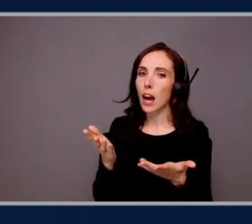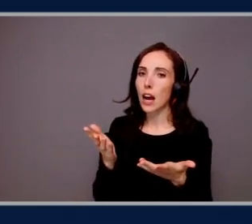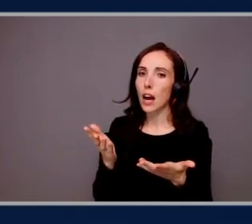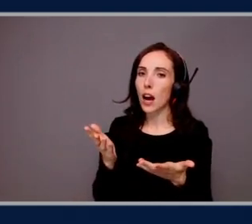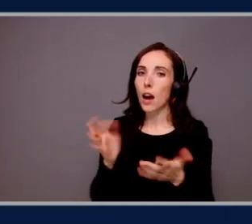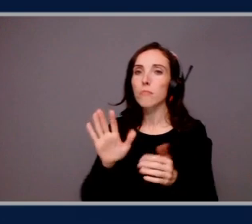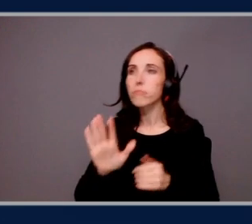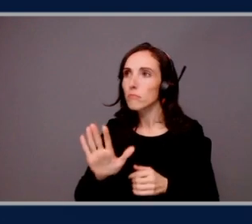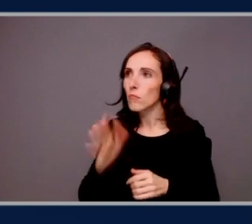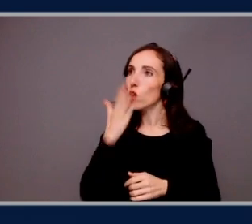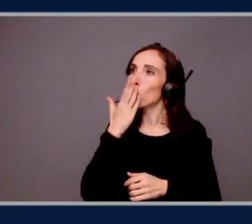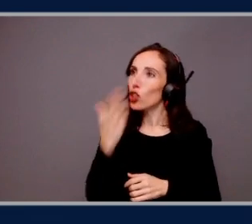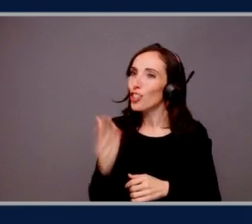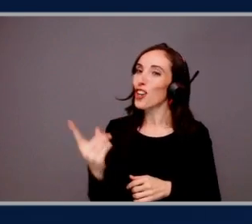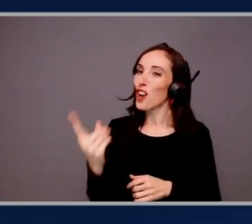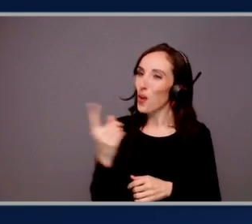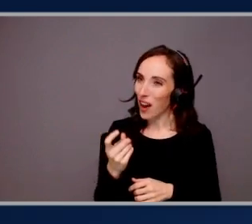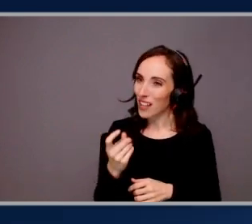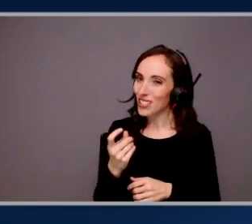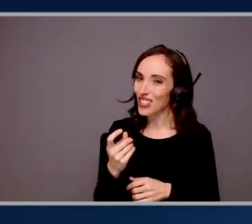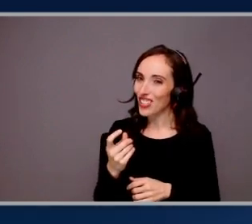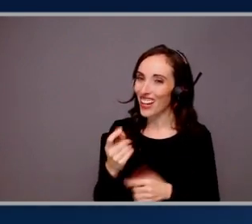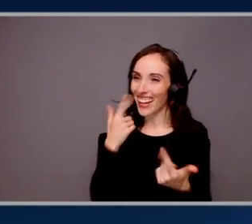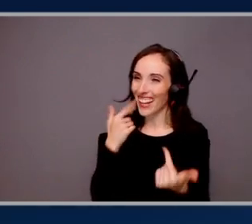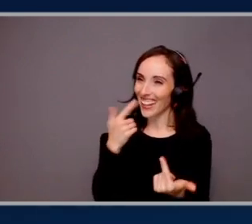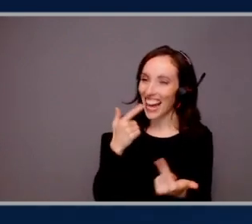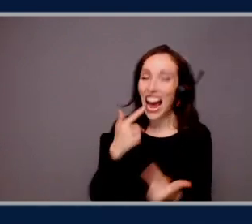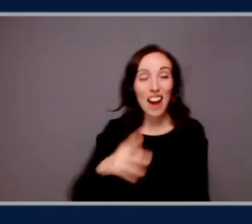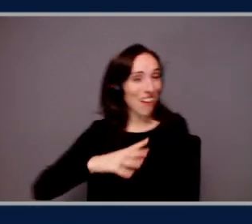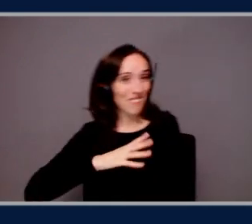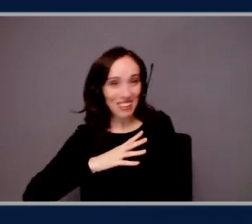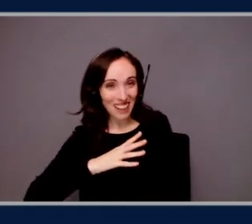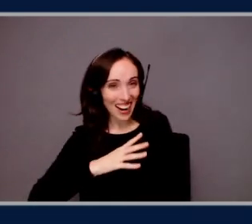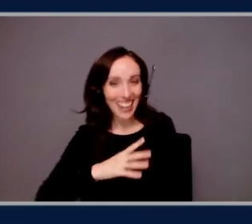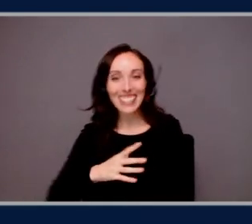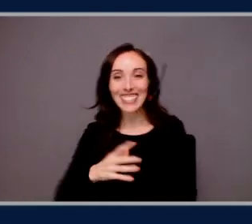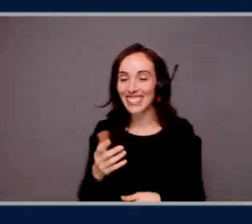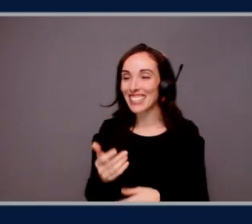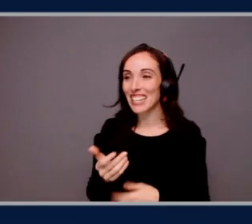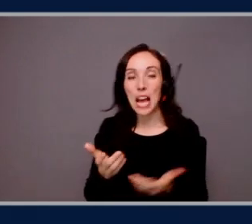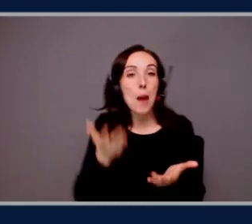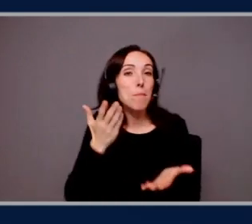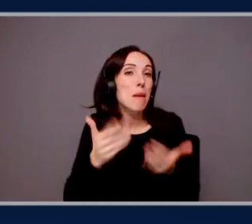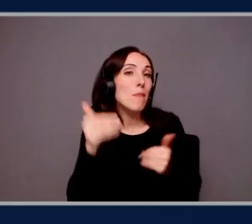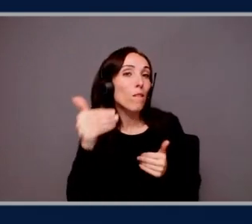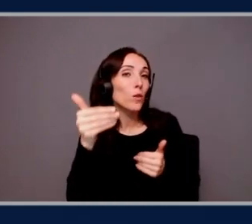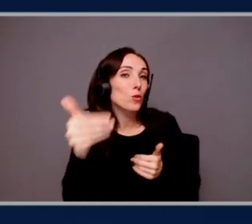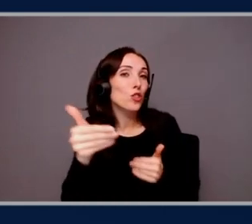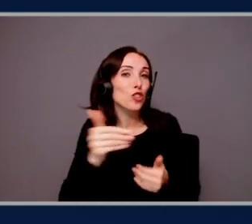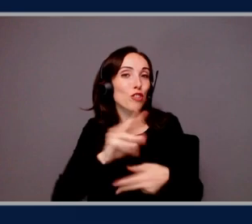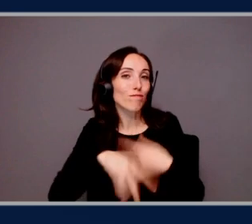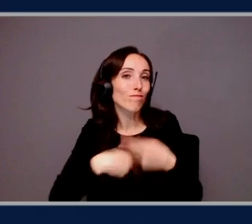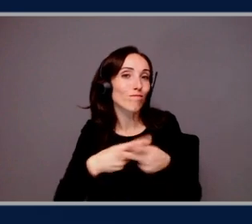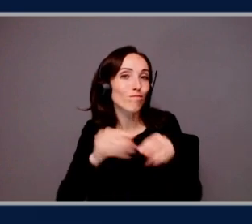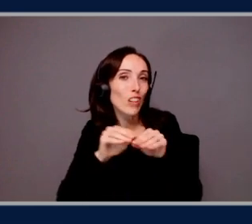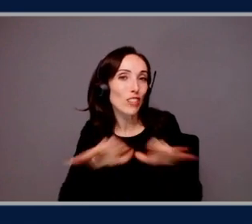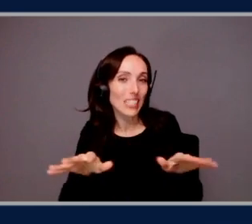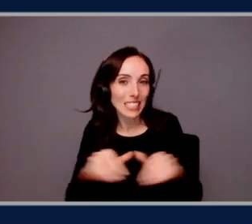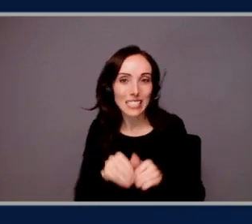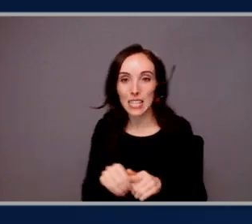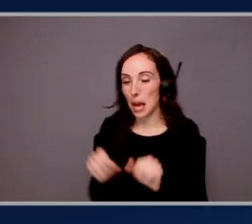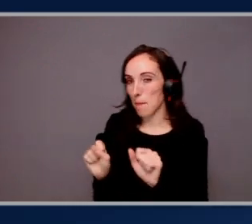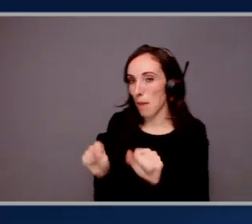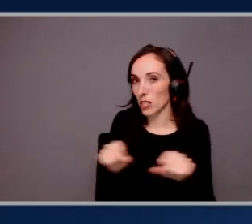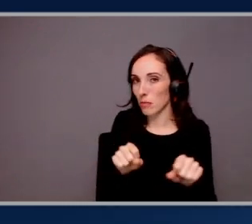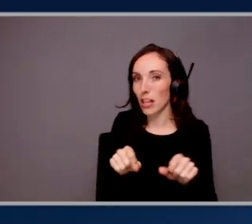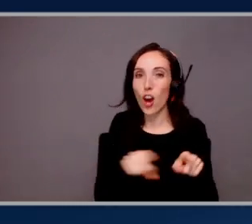that's a good question. All right, that's fine. Yeah. More, maybe a future release or something. So Yeah, and Possibly. I would also like